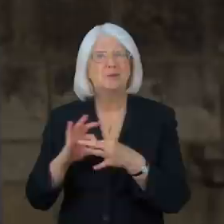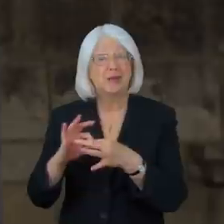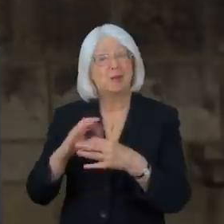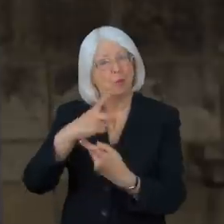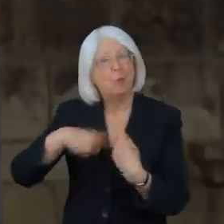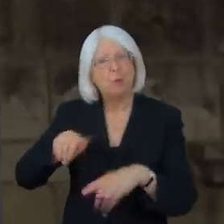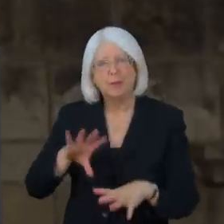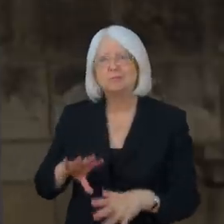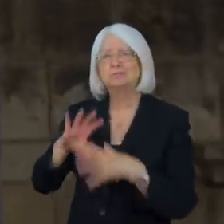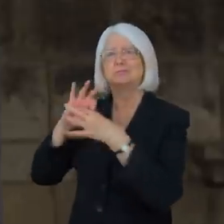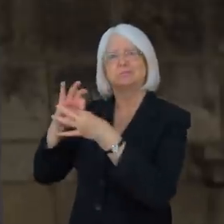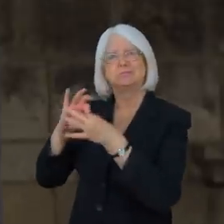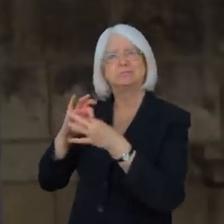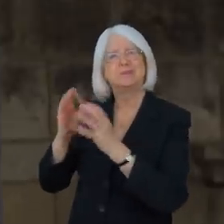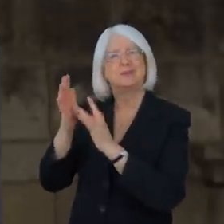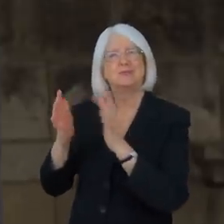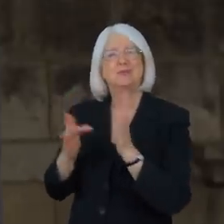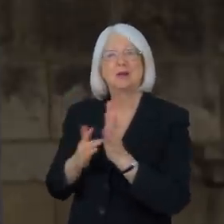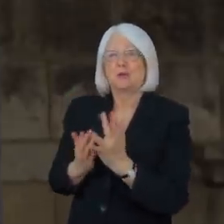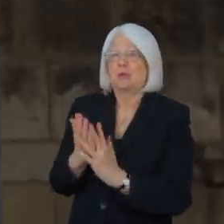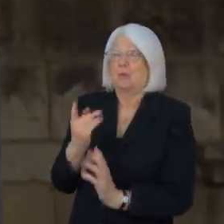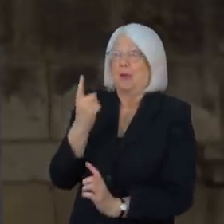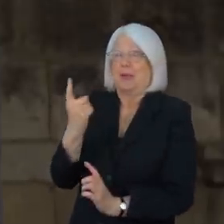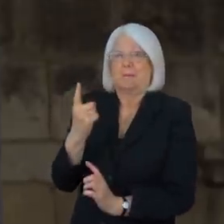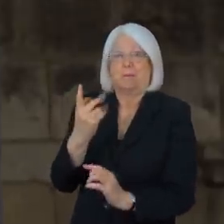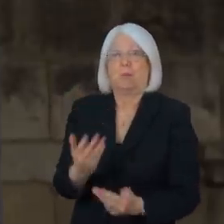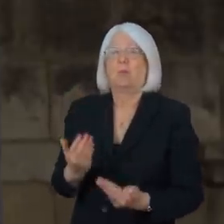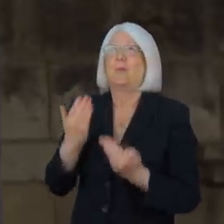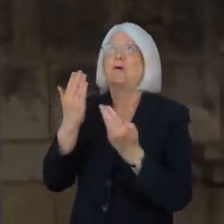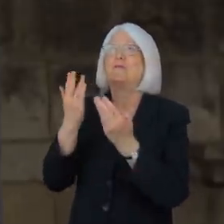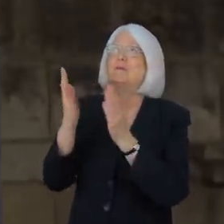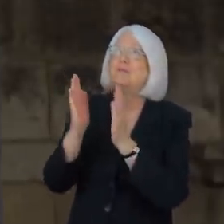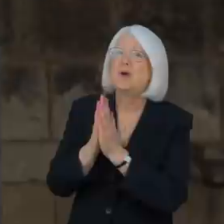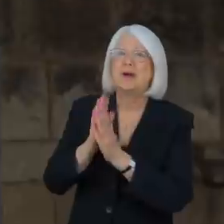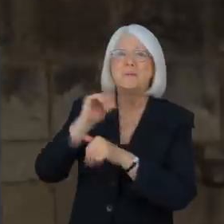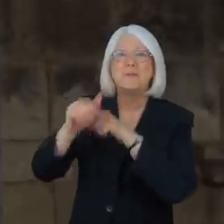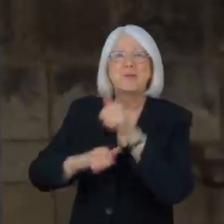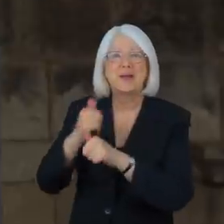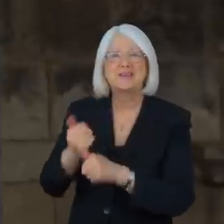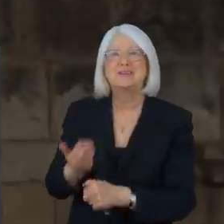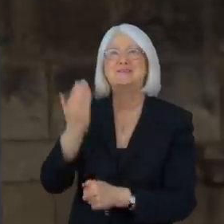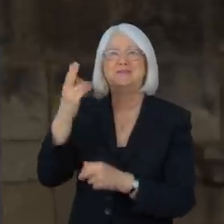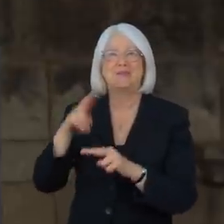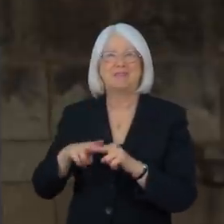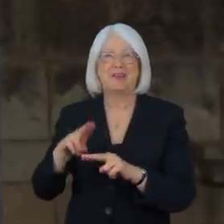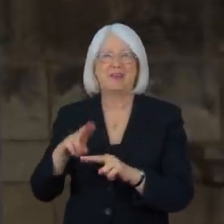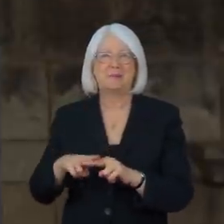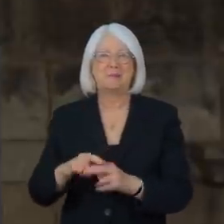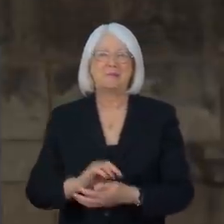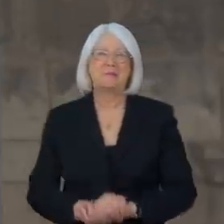in Christ, through whom we offer our prayers and praises to the